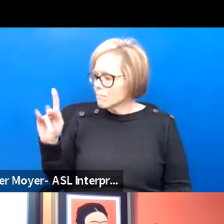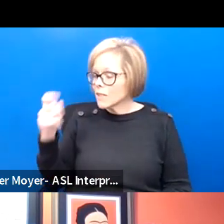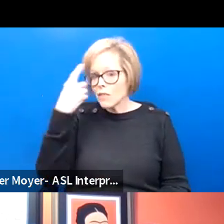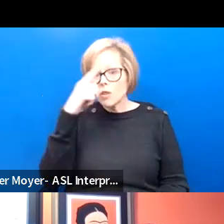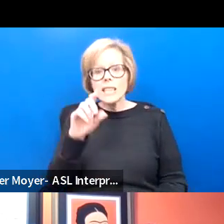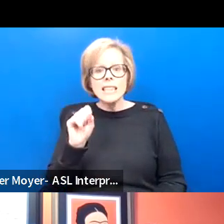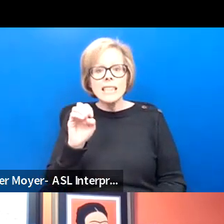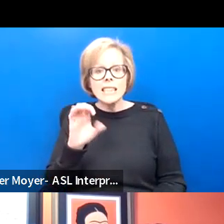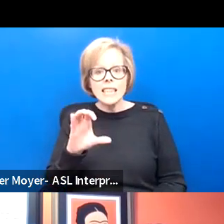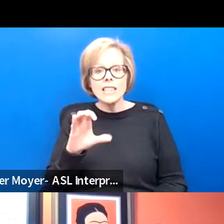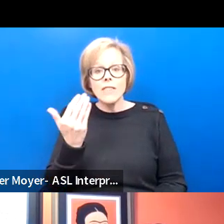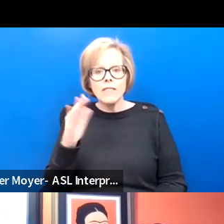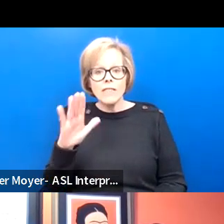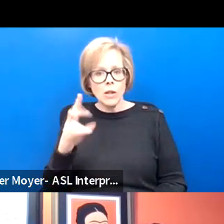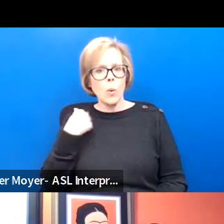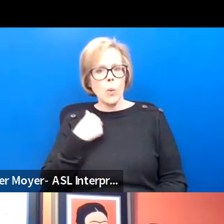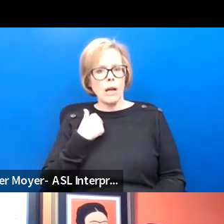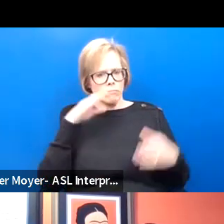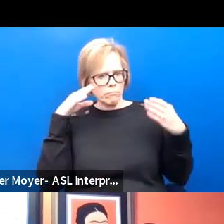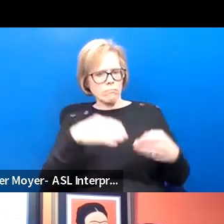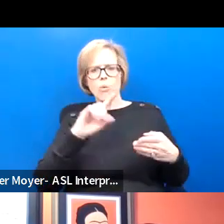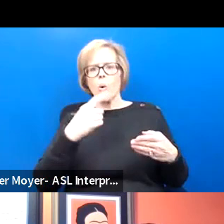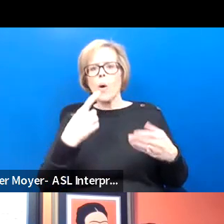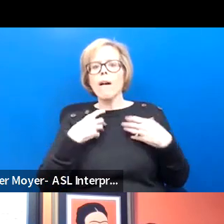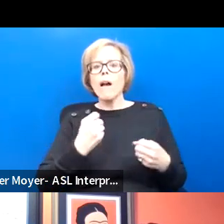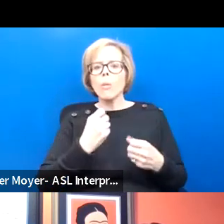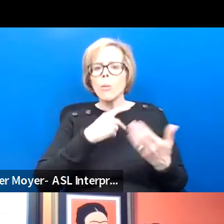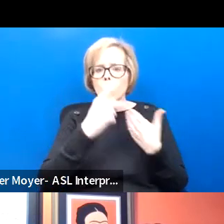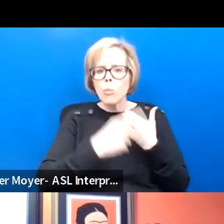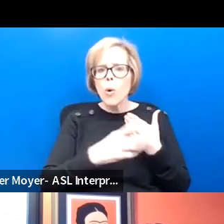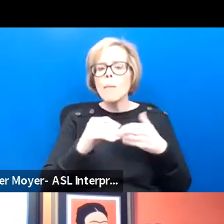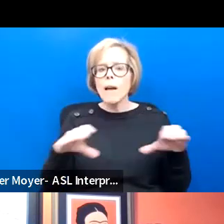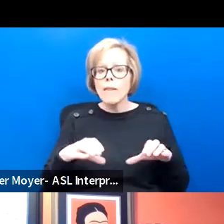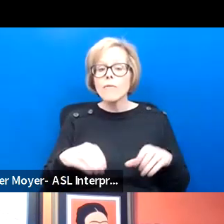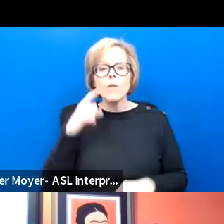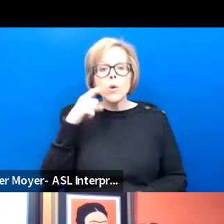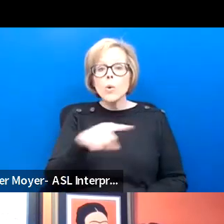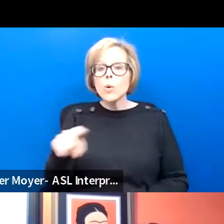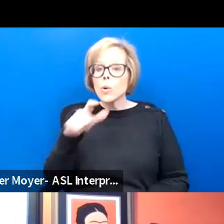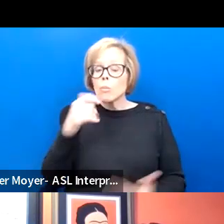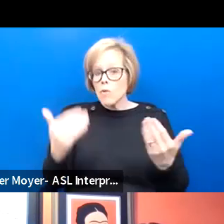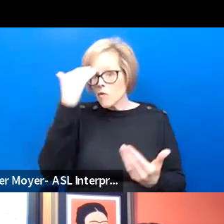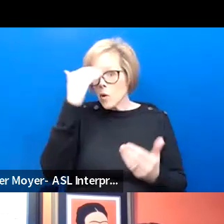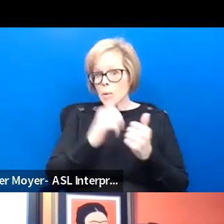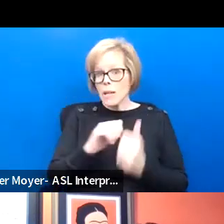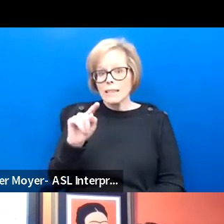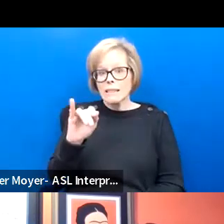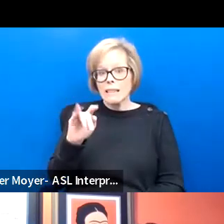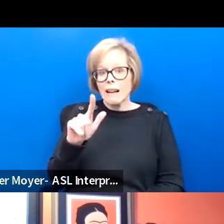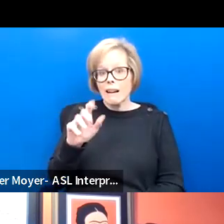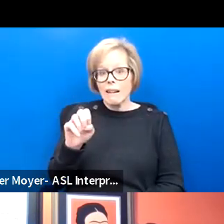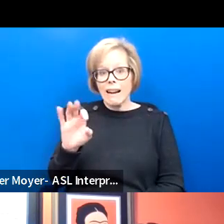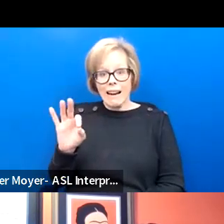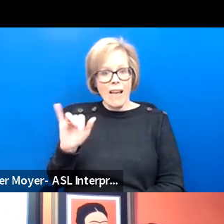Section 1557, we're limited to health programs and activities. For those of you who might be familiar with Title IX,